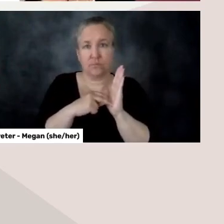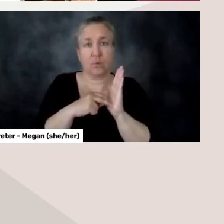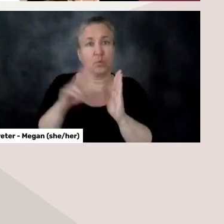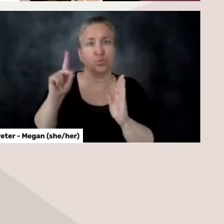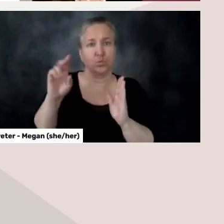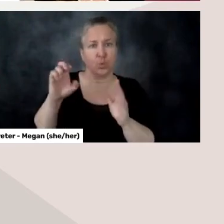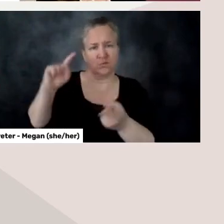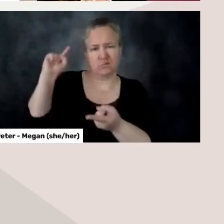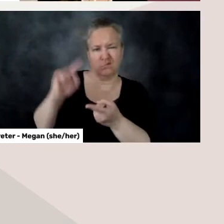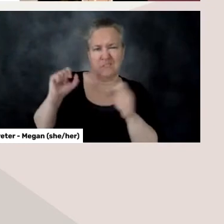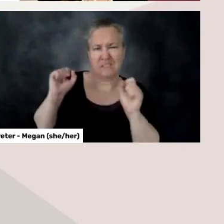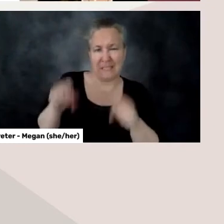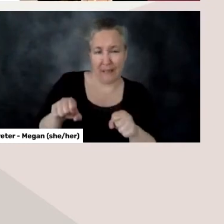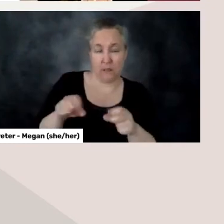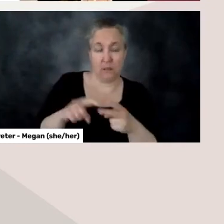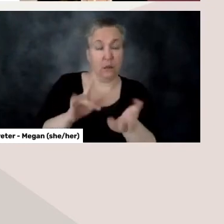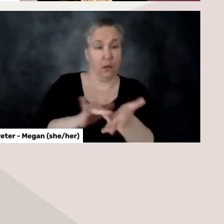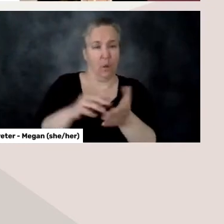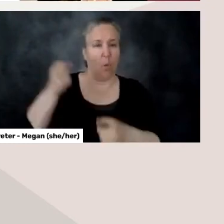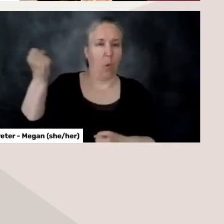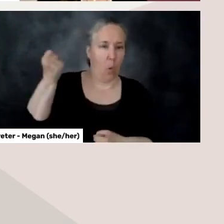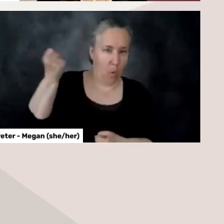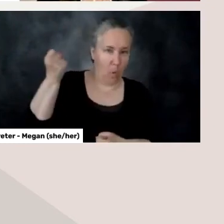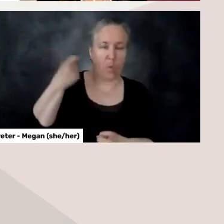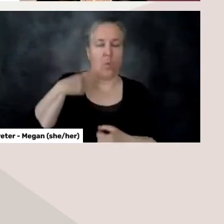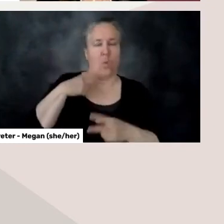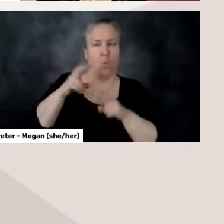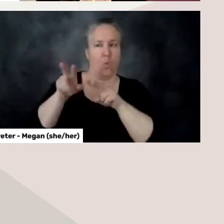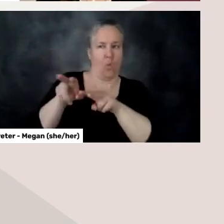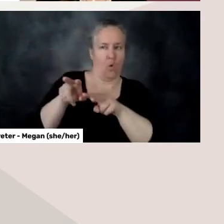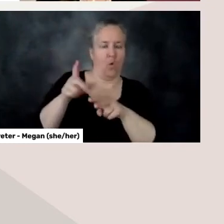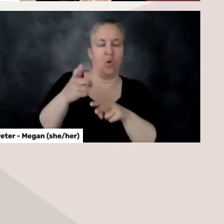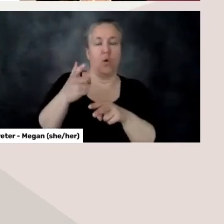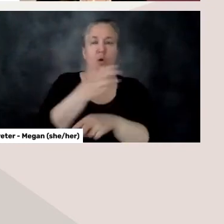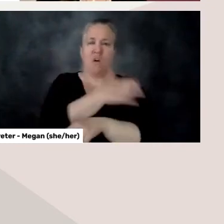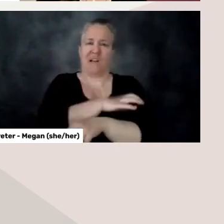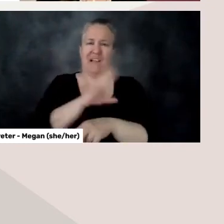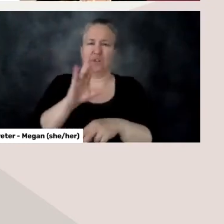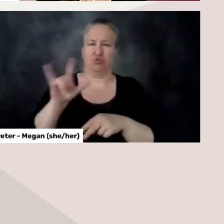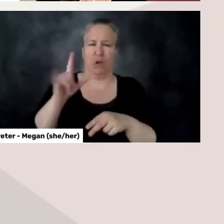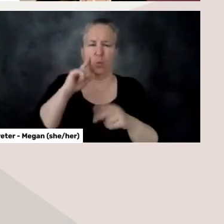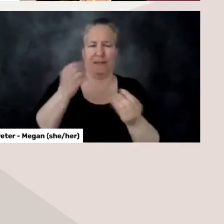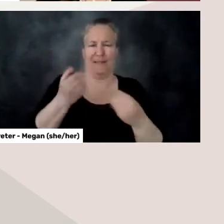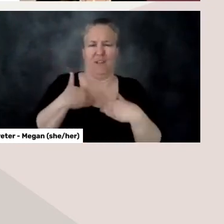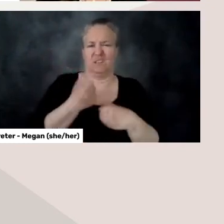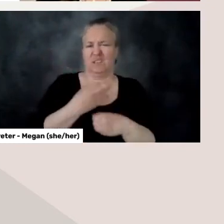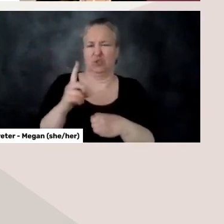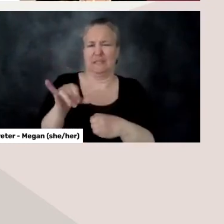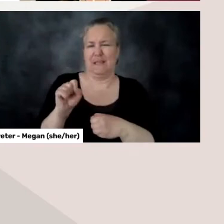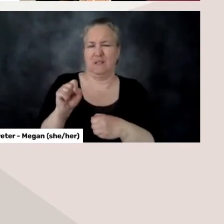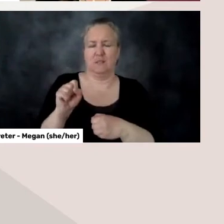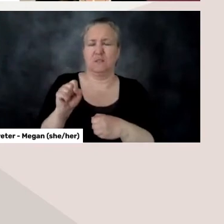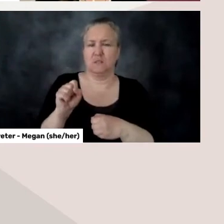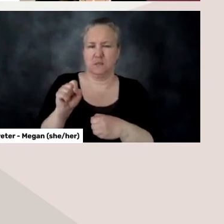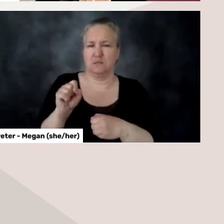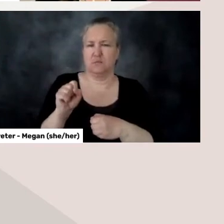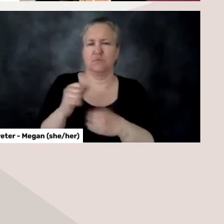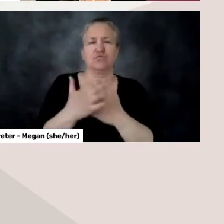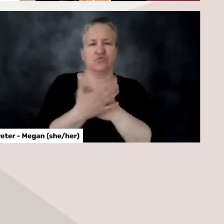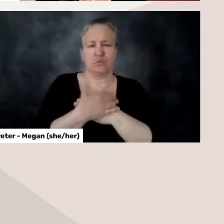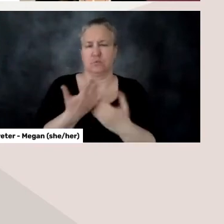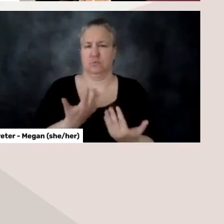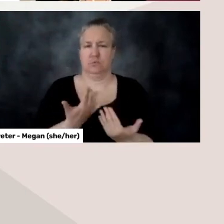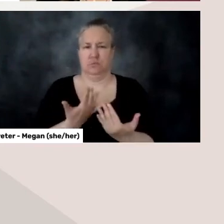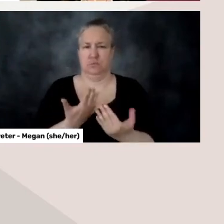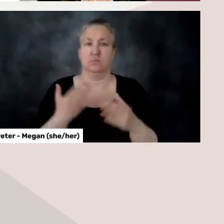dose, to hold the drug, to kind of watch, and the clinical trials will give us several days of rest